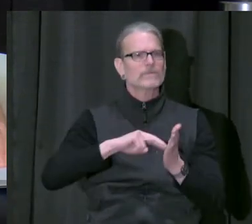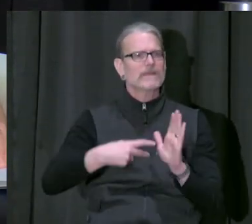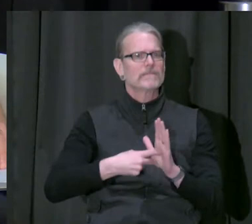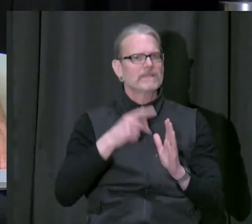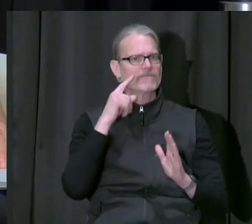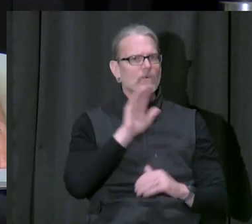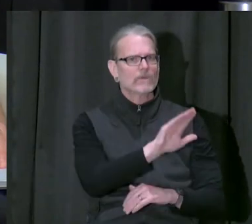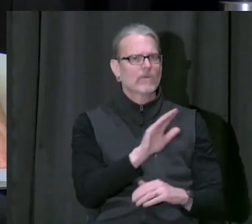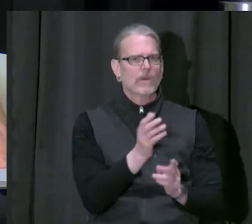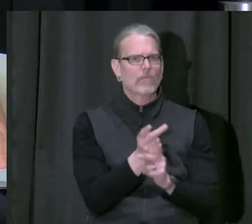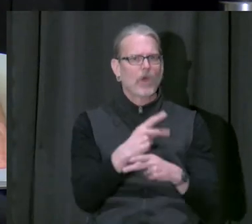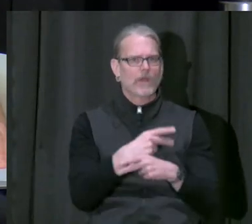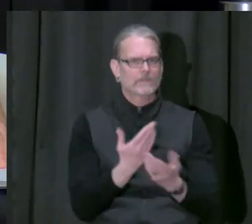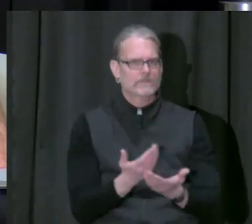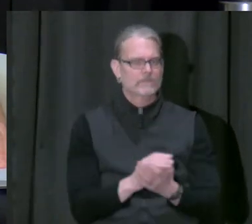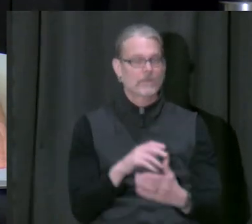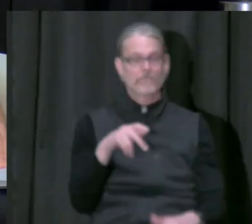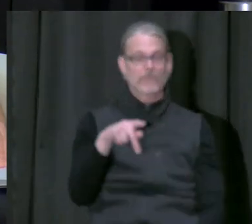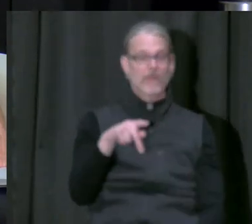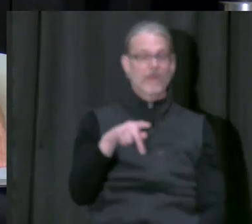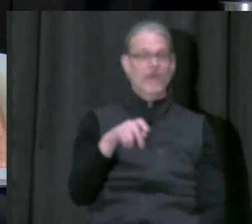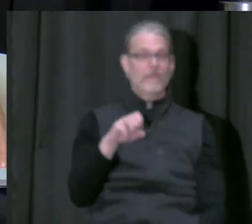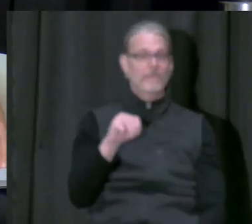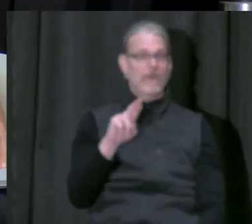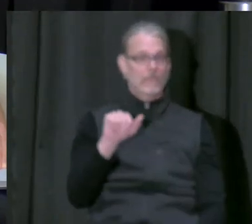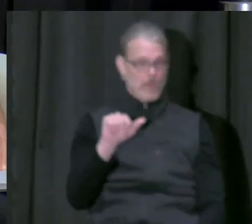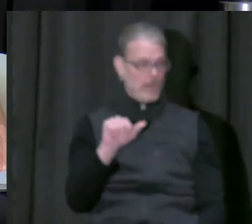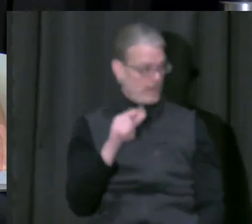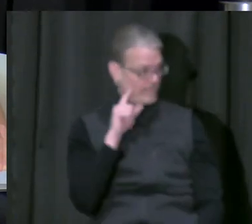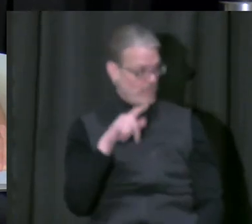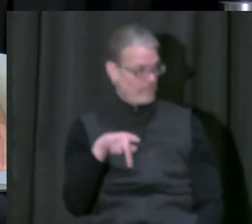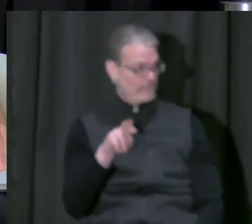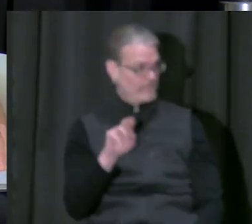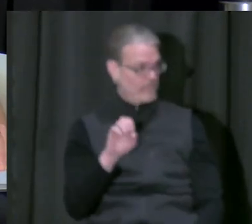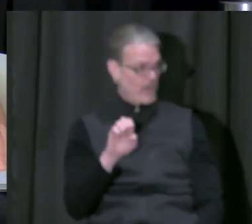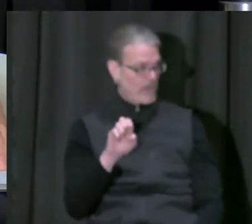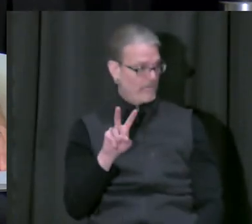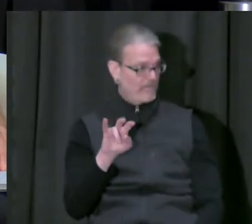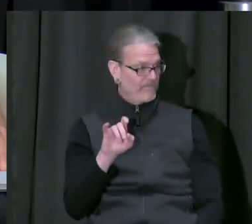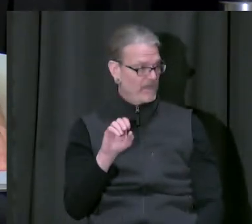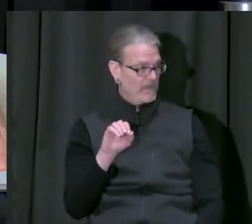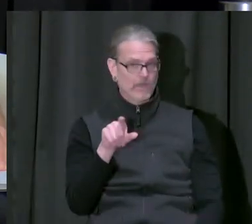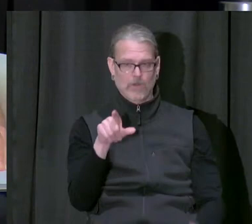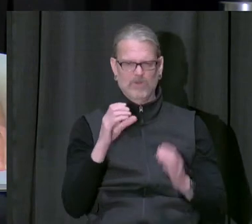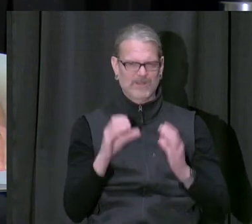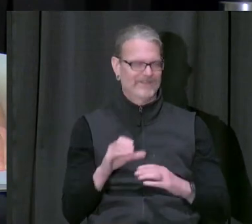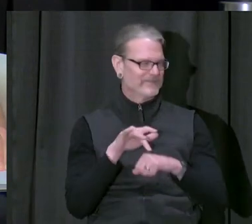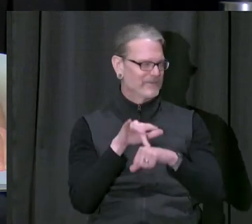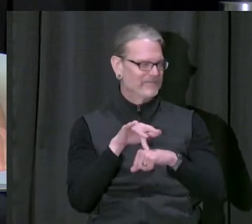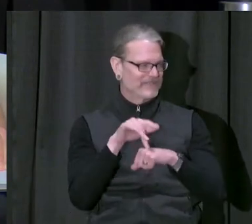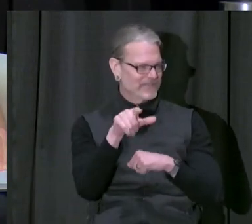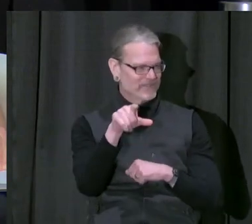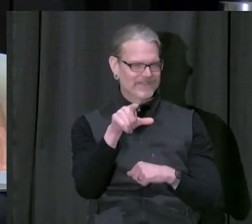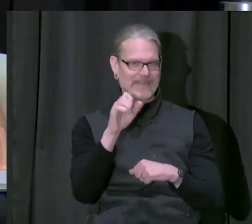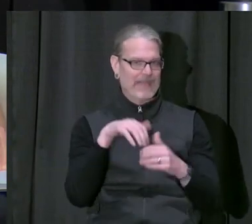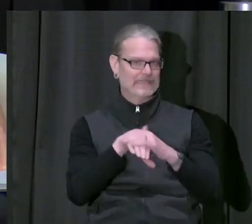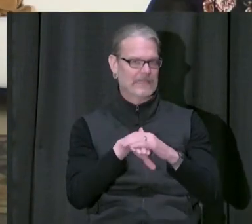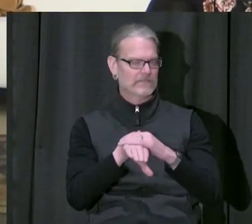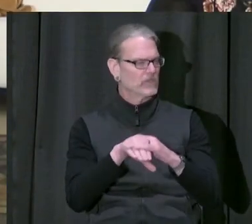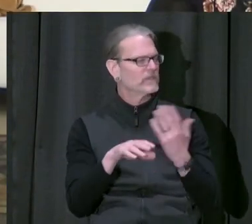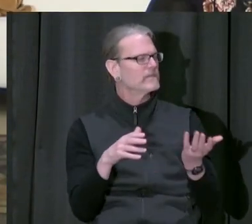your product. So Pemra, for Prime Video, when we're talking about customer obsession and